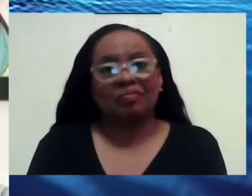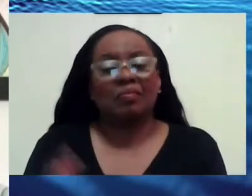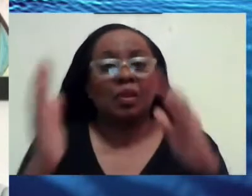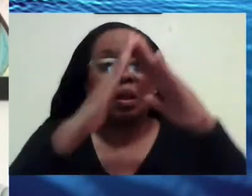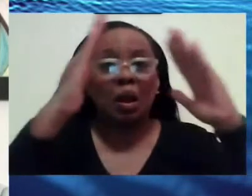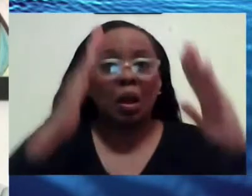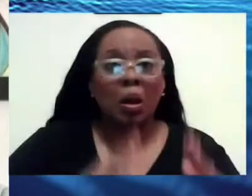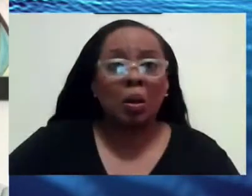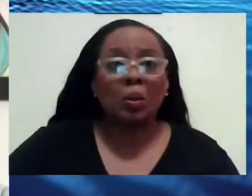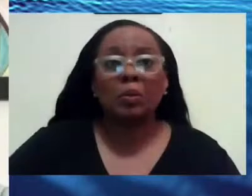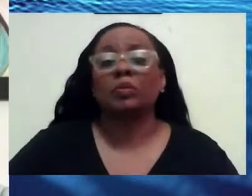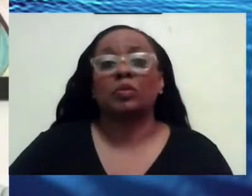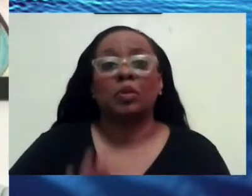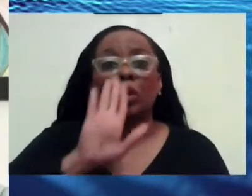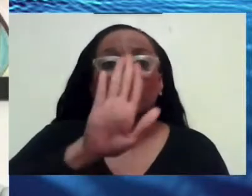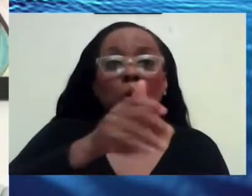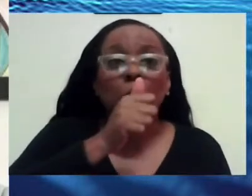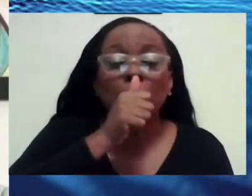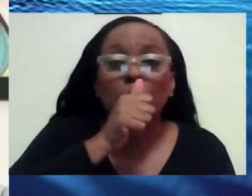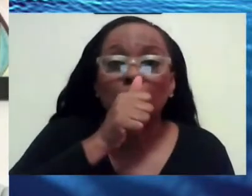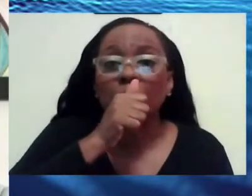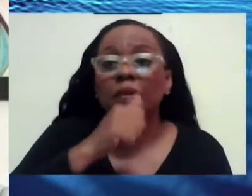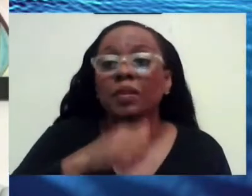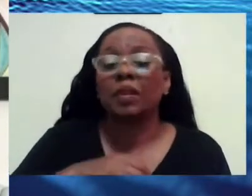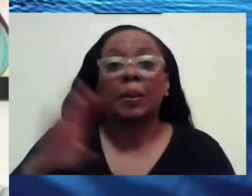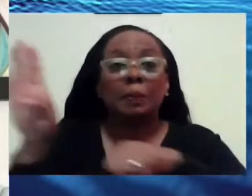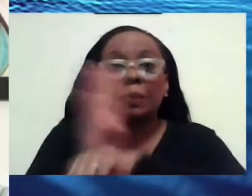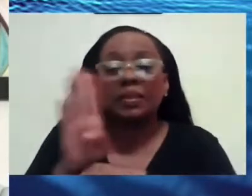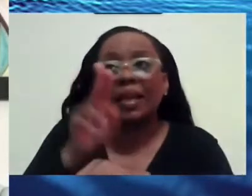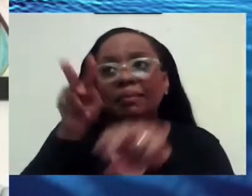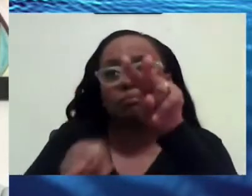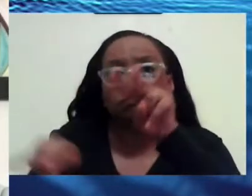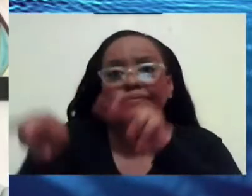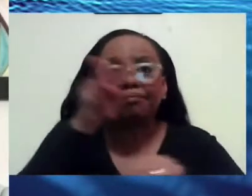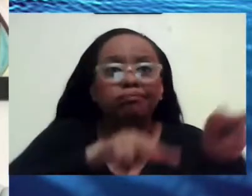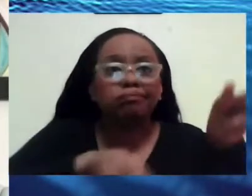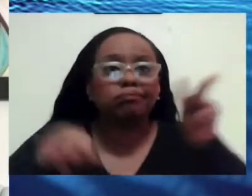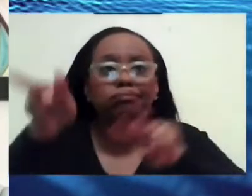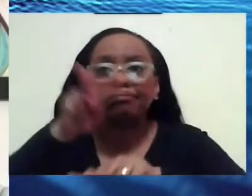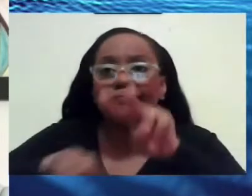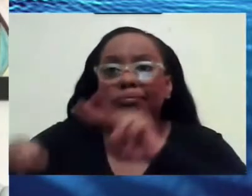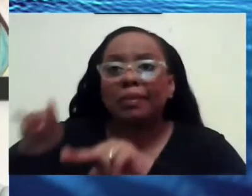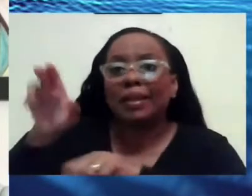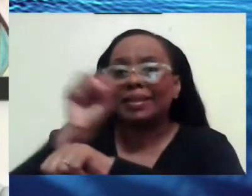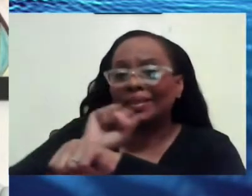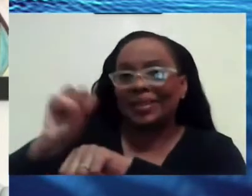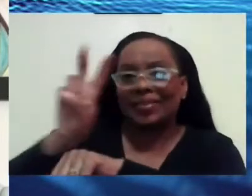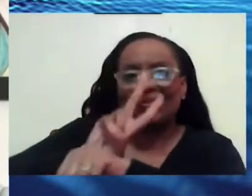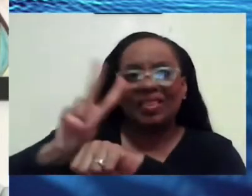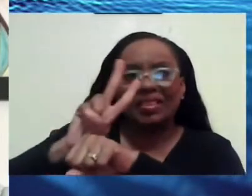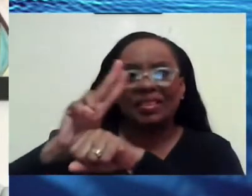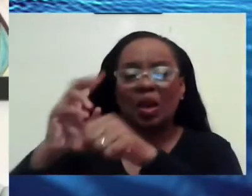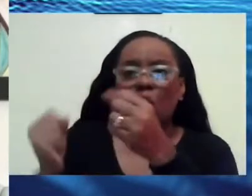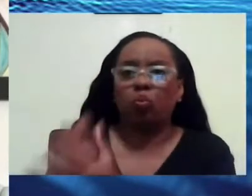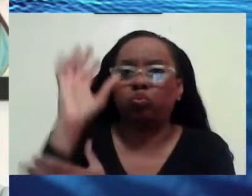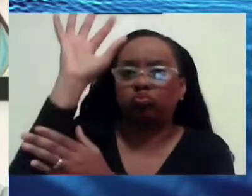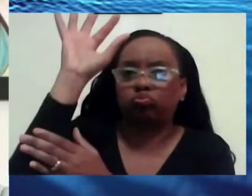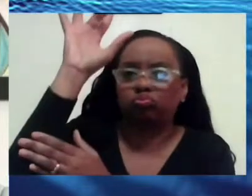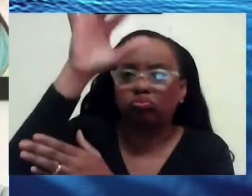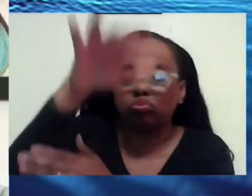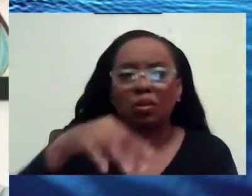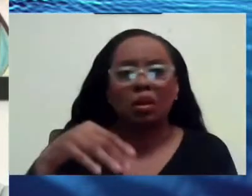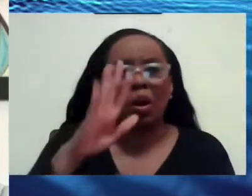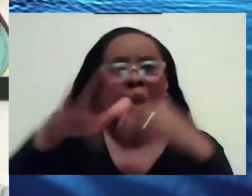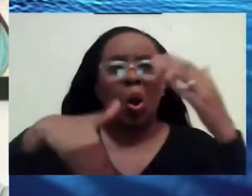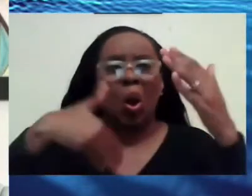private entities have been assessing the impact of the ongoing volcanic eruptions of the Masufra volcano and the subsequent ashfall